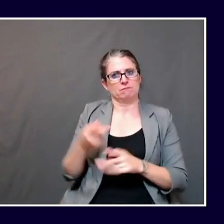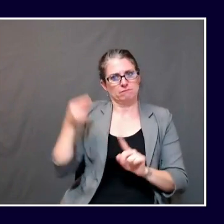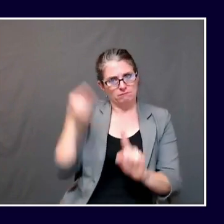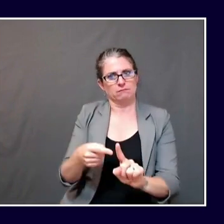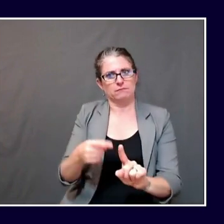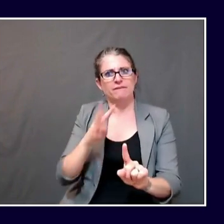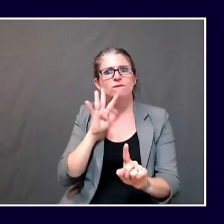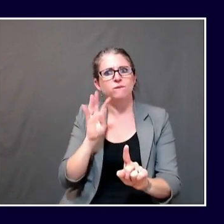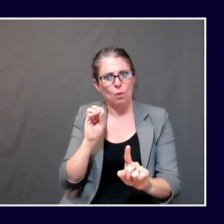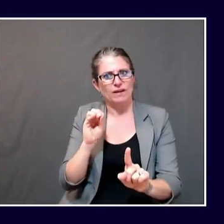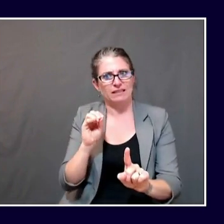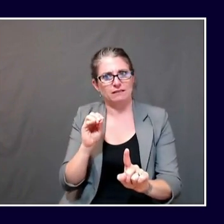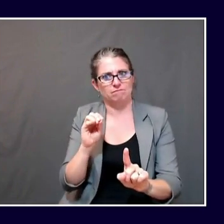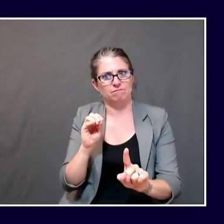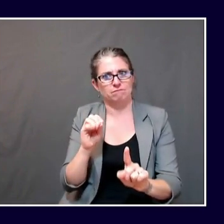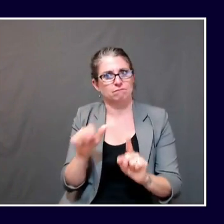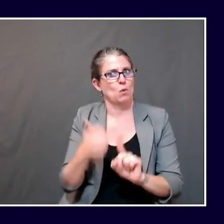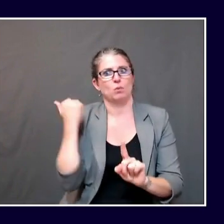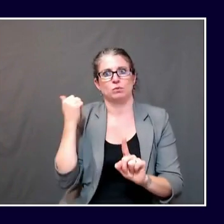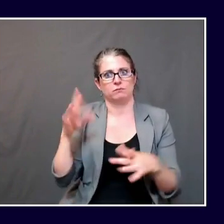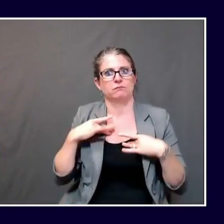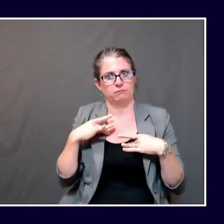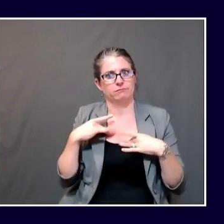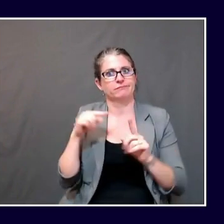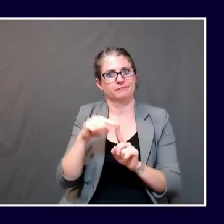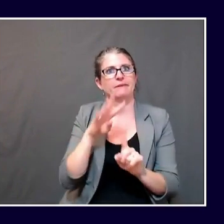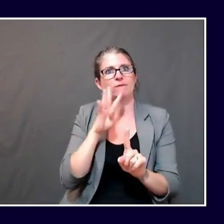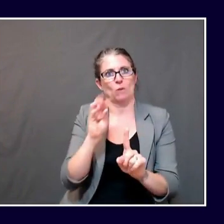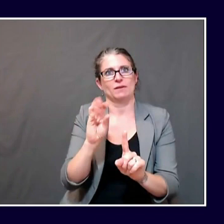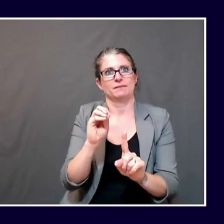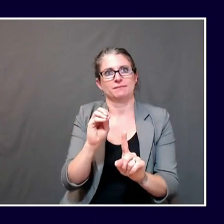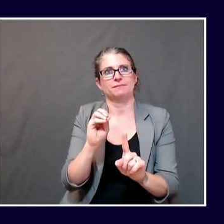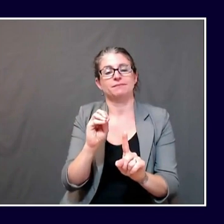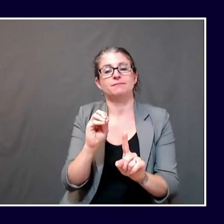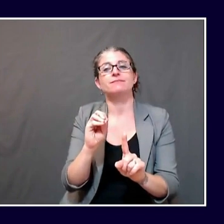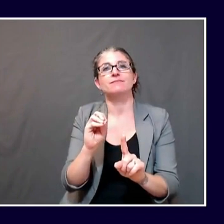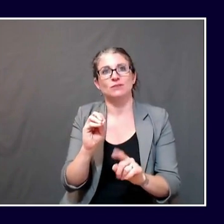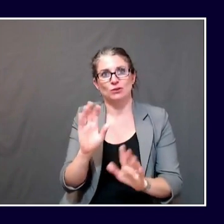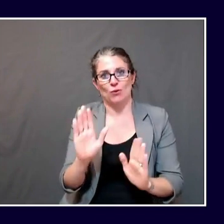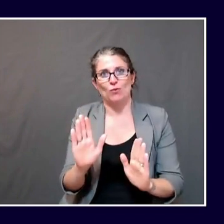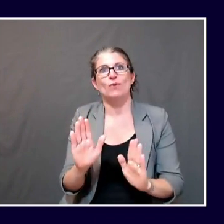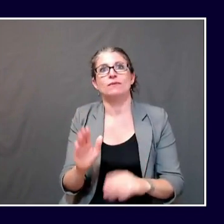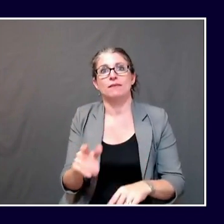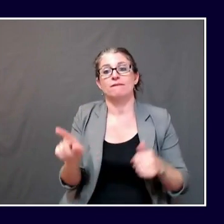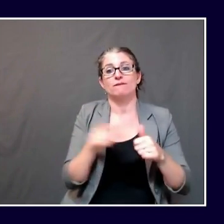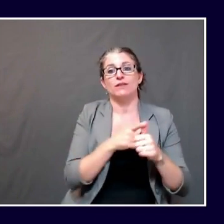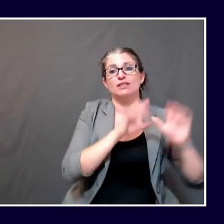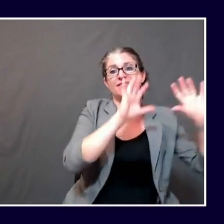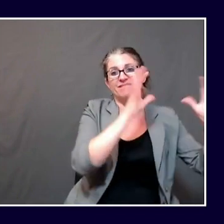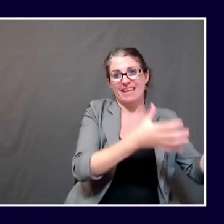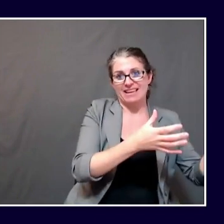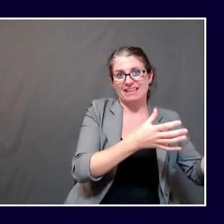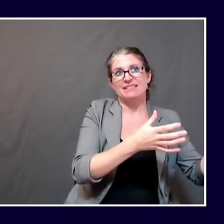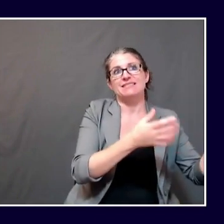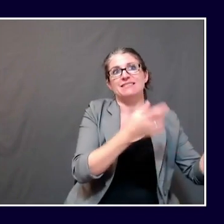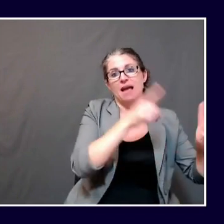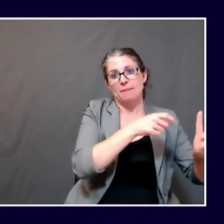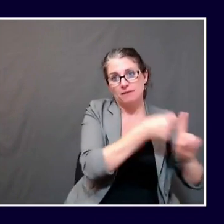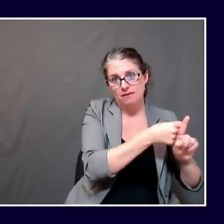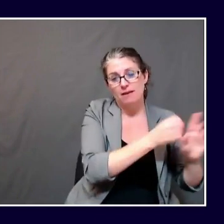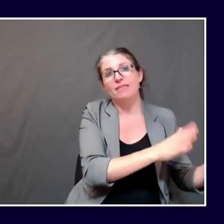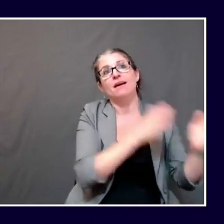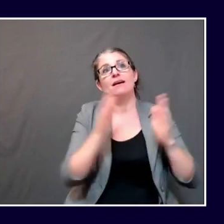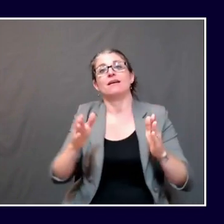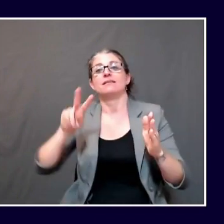time period that we're talking about. It's the early set of cases, the first phase versus the latter phase. There are a couple of quick observations I'll